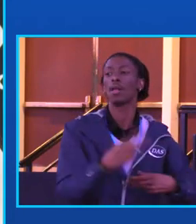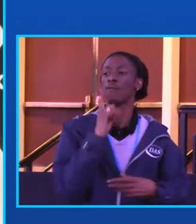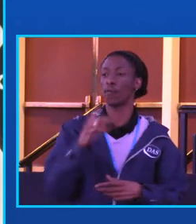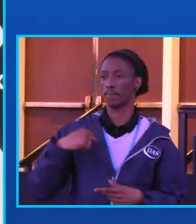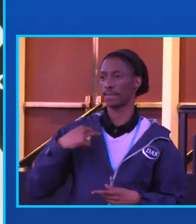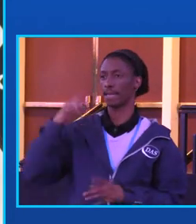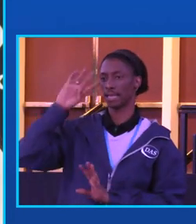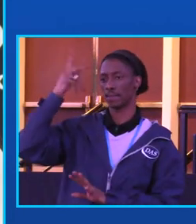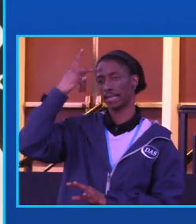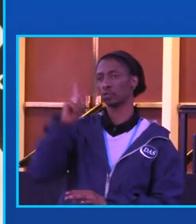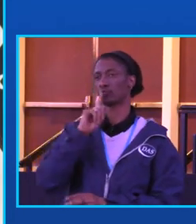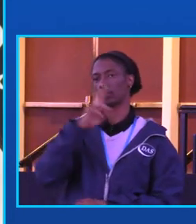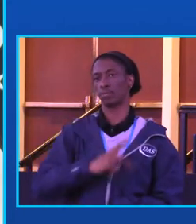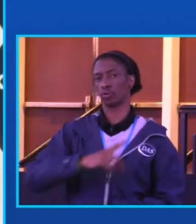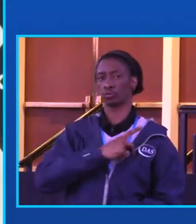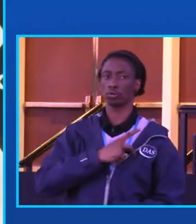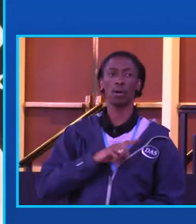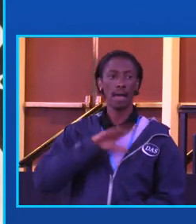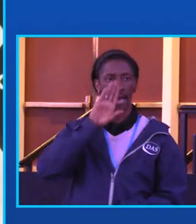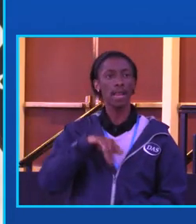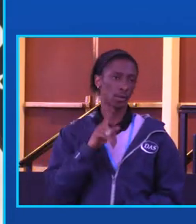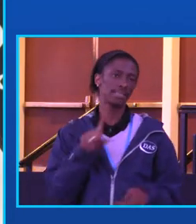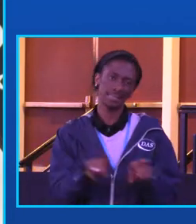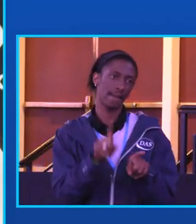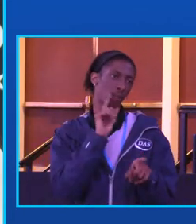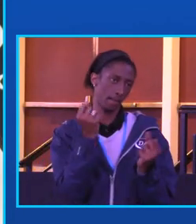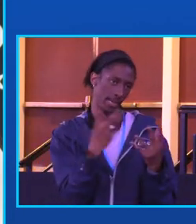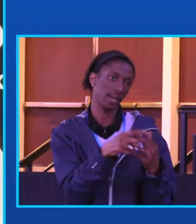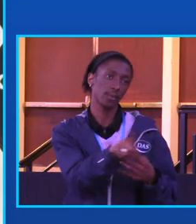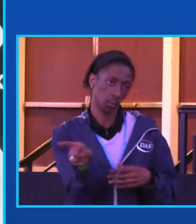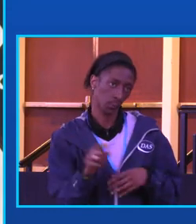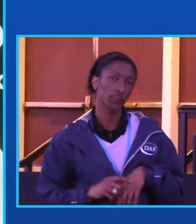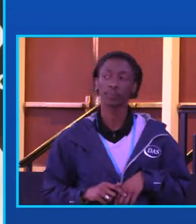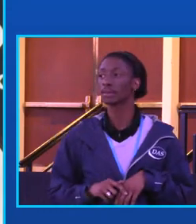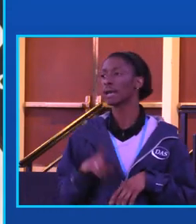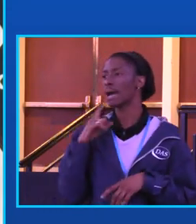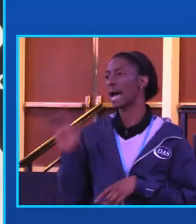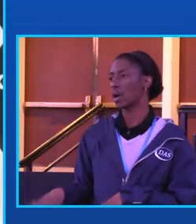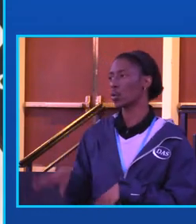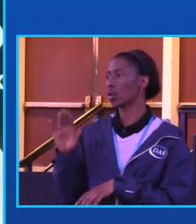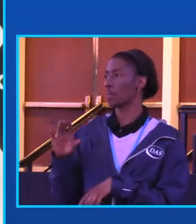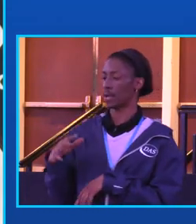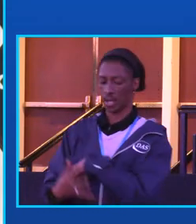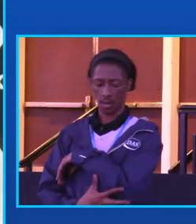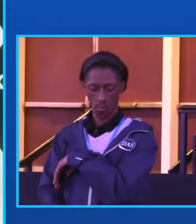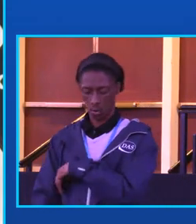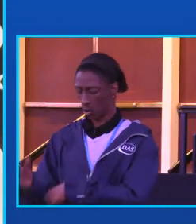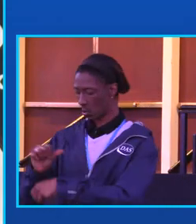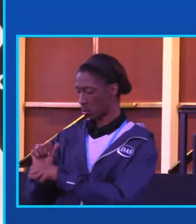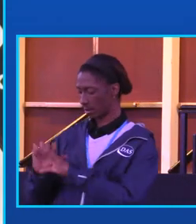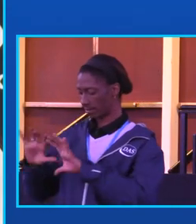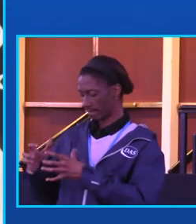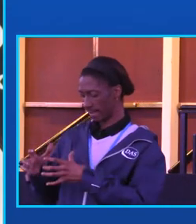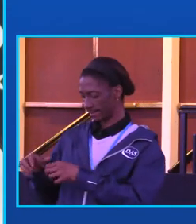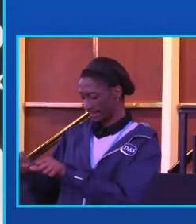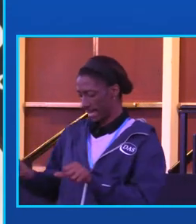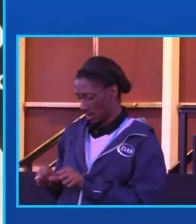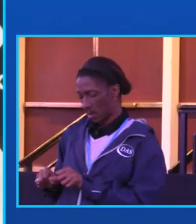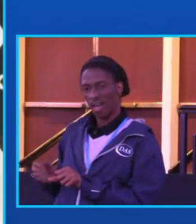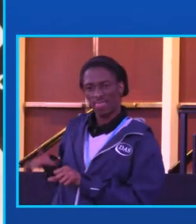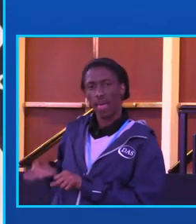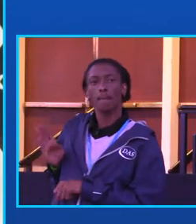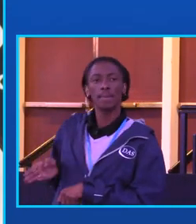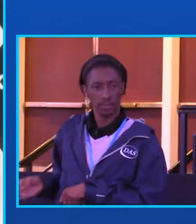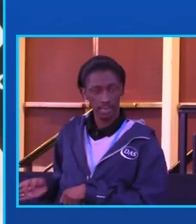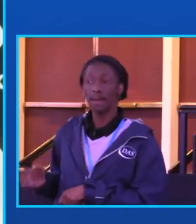is deeply personal, as I know it is for many of you. I grew up in a poor, working-class neighborhood in Boston. My